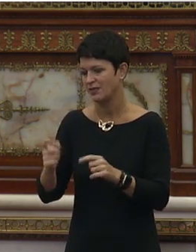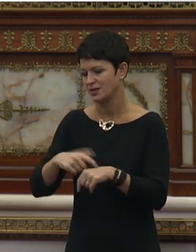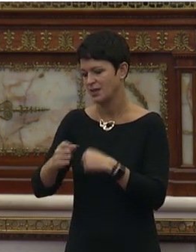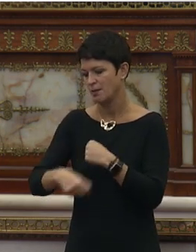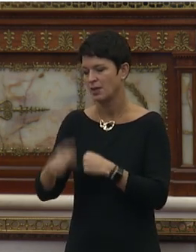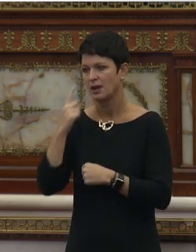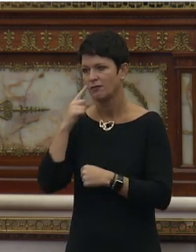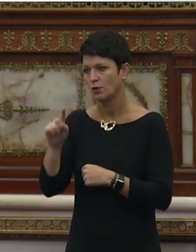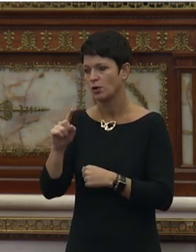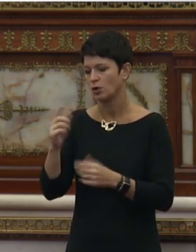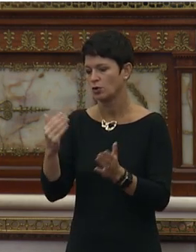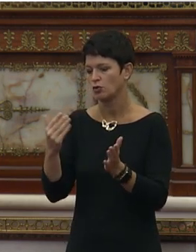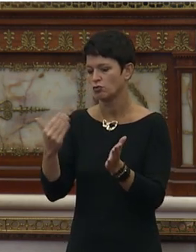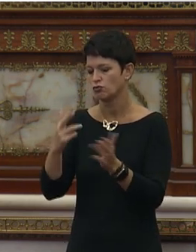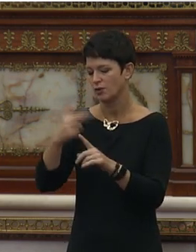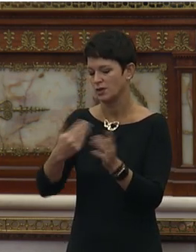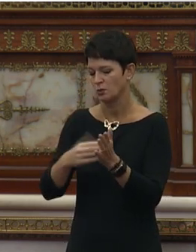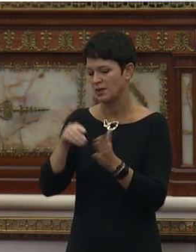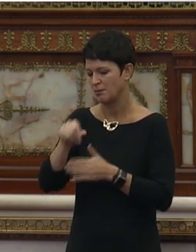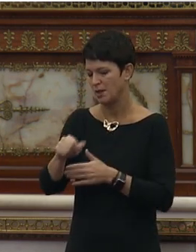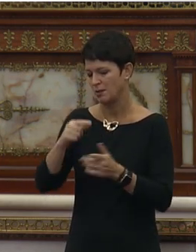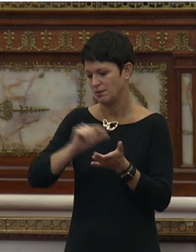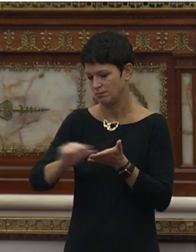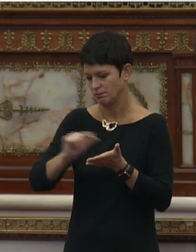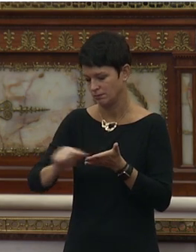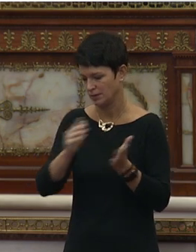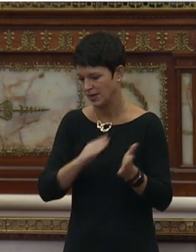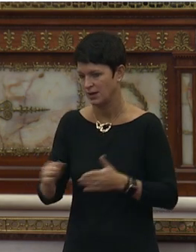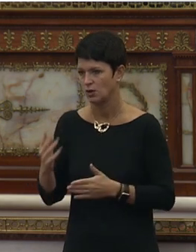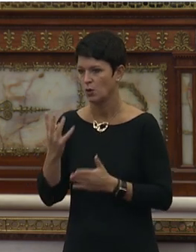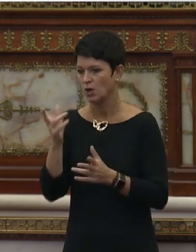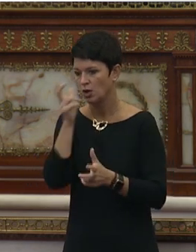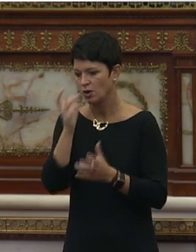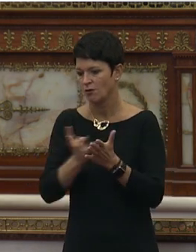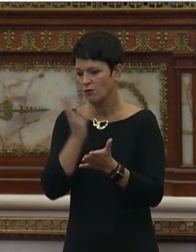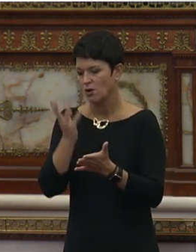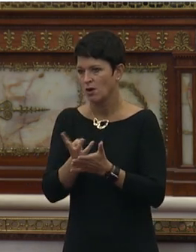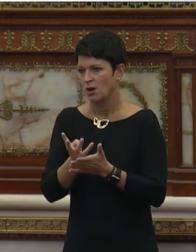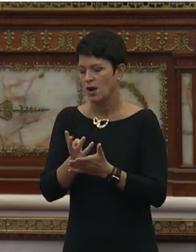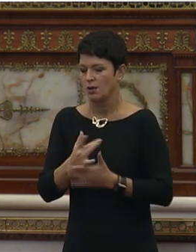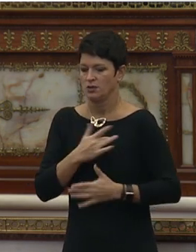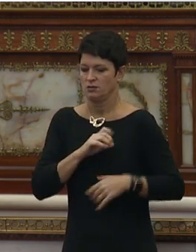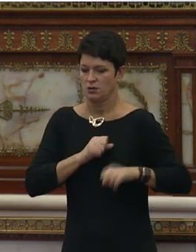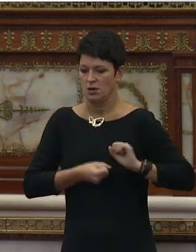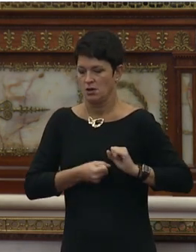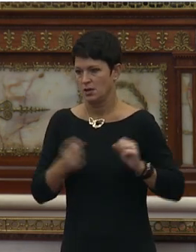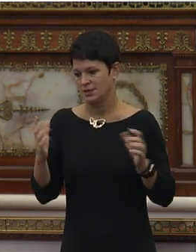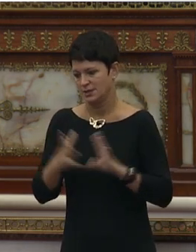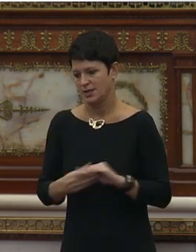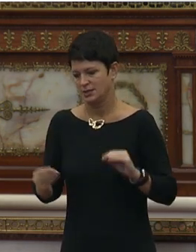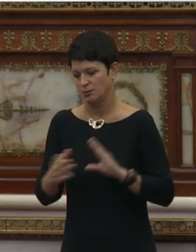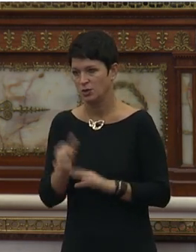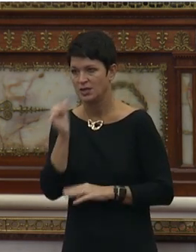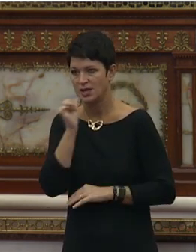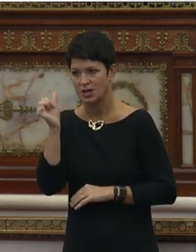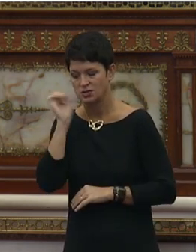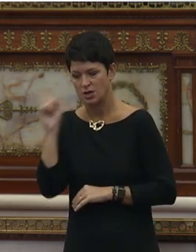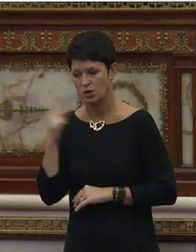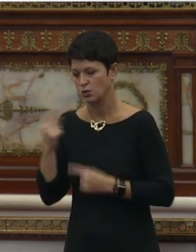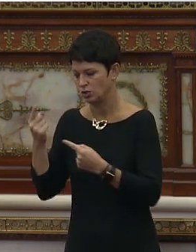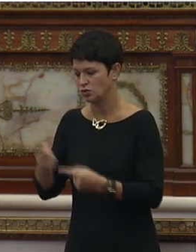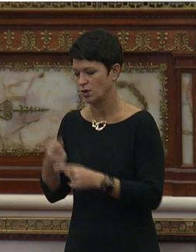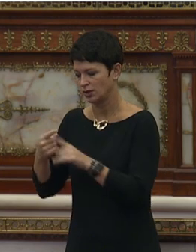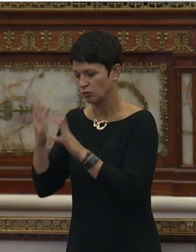for rent repayment plans. We heard 4 hours of gripping testimony yesterday, not just from